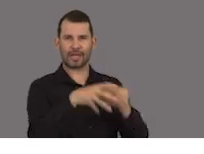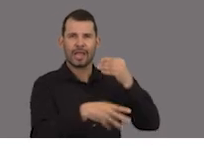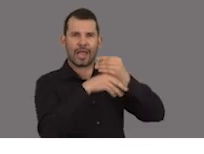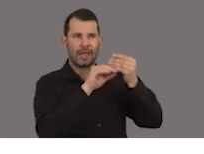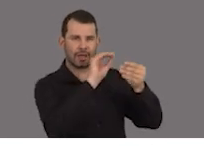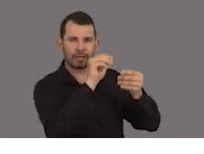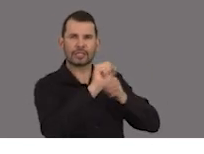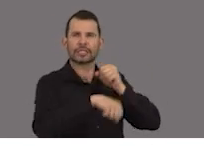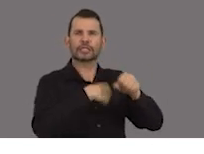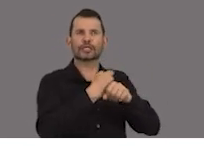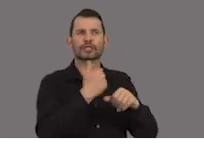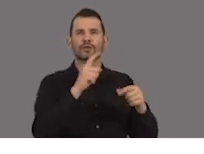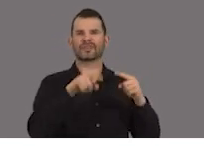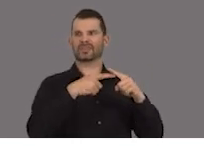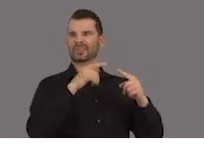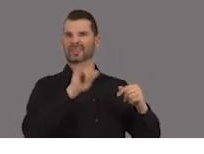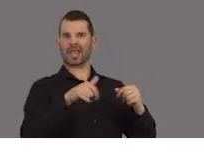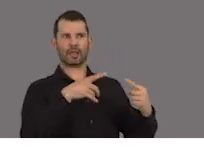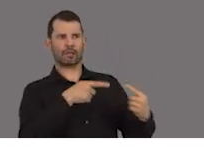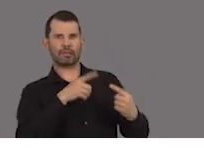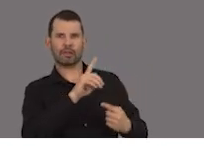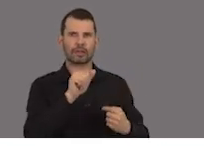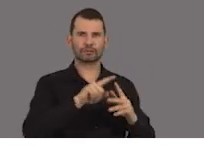add the year the limitation started.